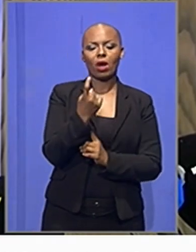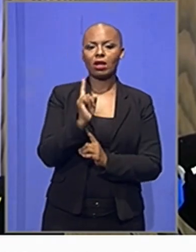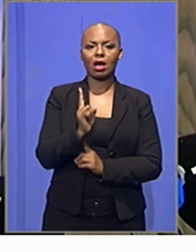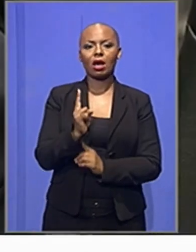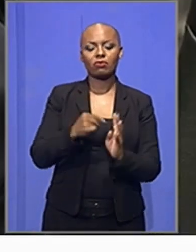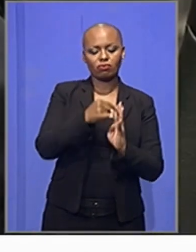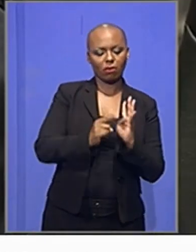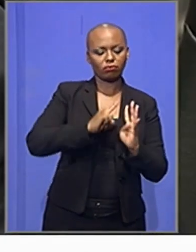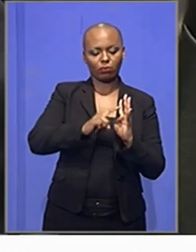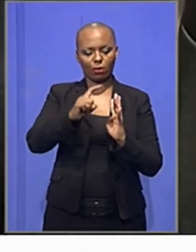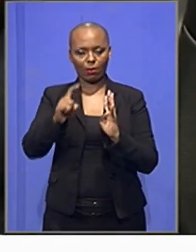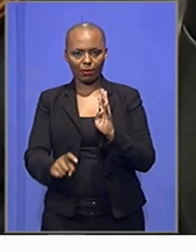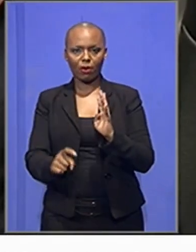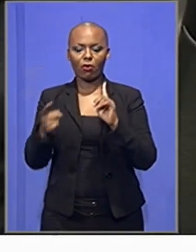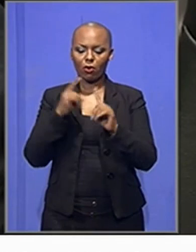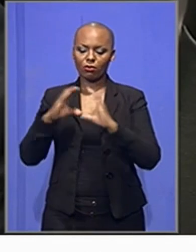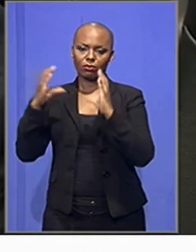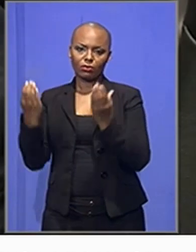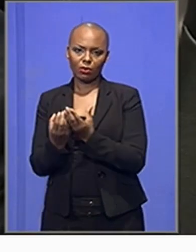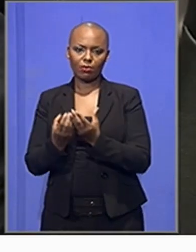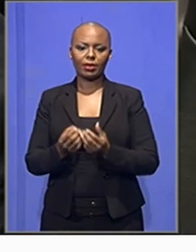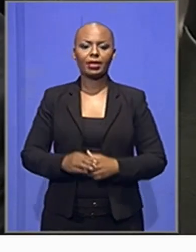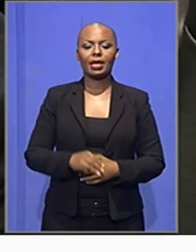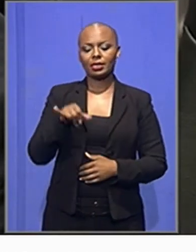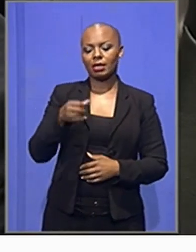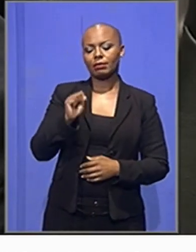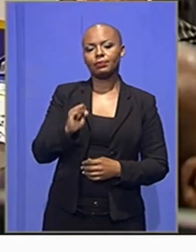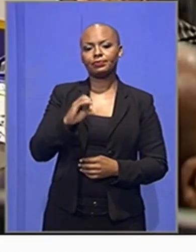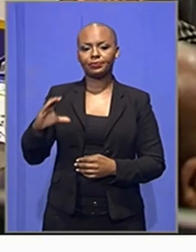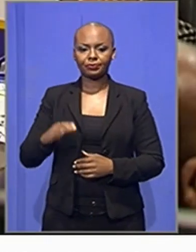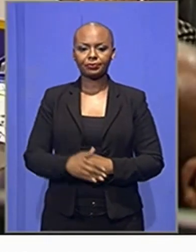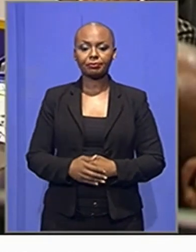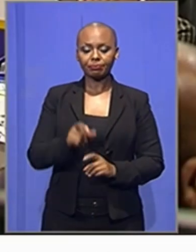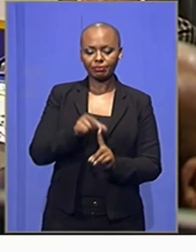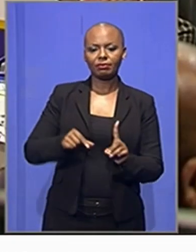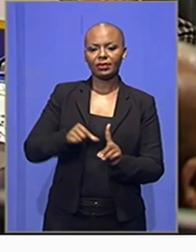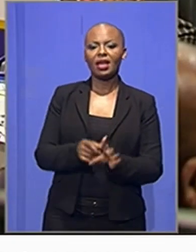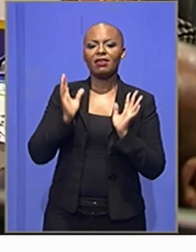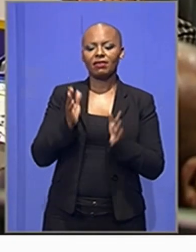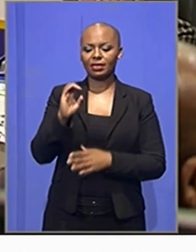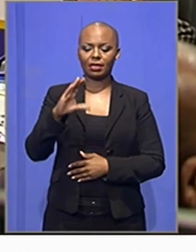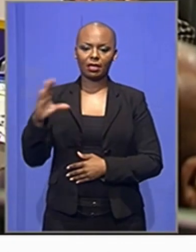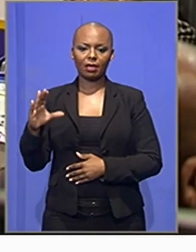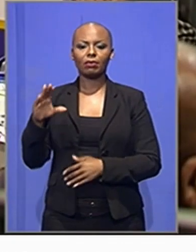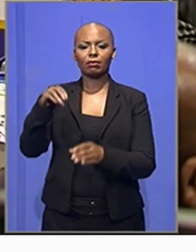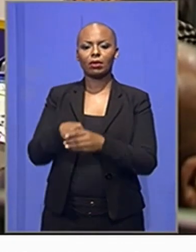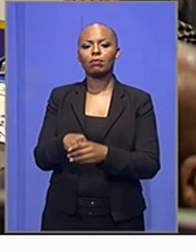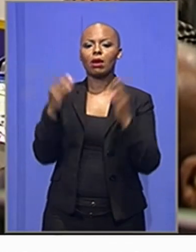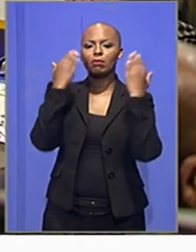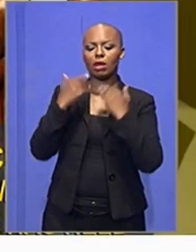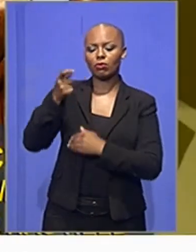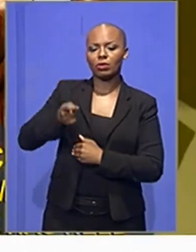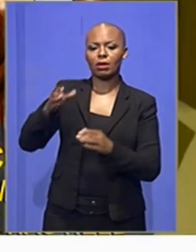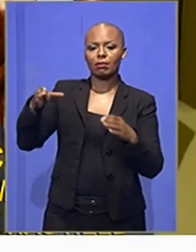Service Commission. Maya o hlaetse Eastern Cape le ho sebetsa makaleng a fapaneng a baahlodi, mme o ikitlaleditse ho boneng